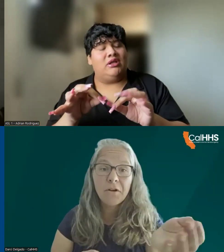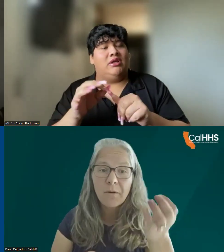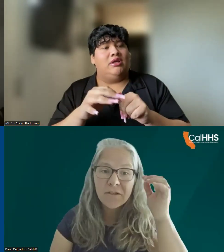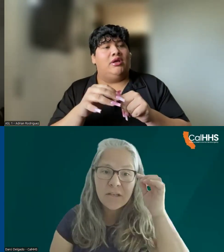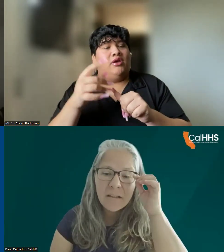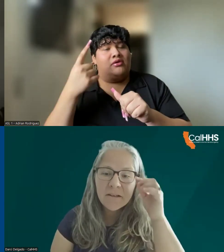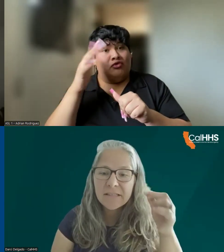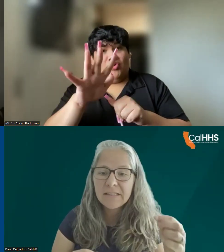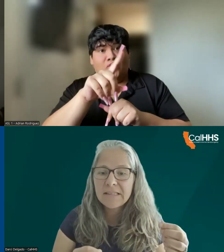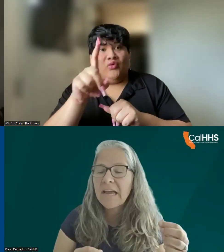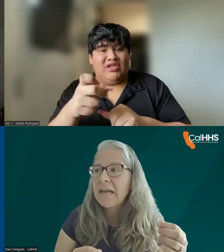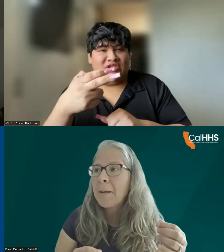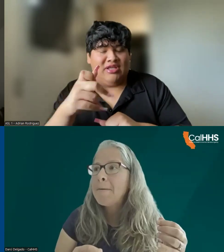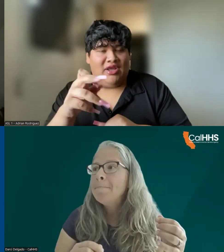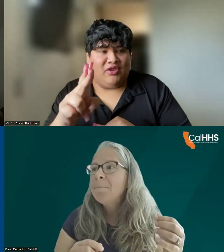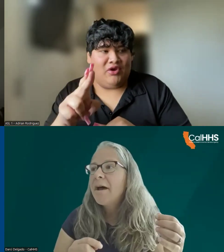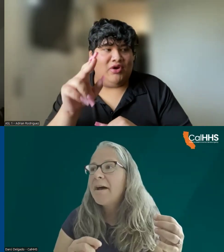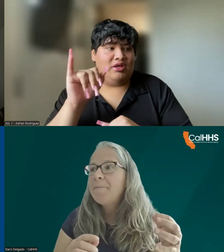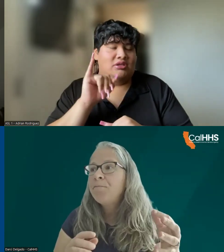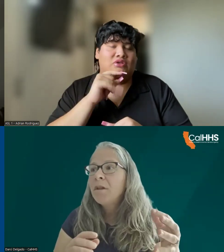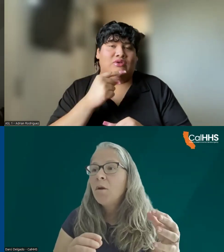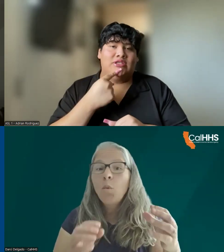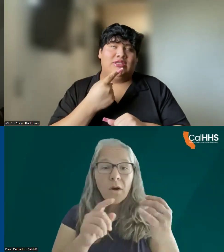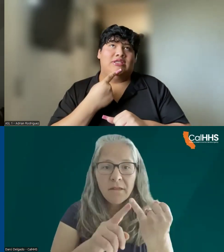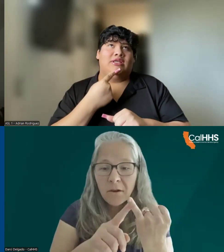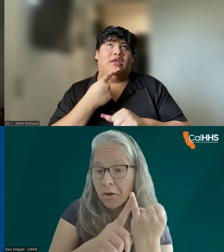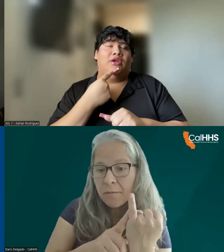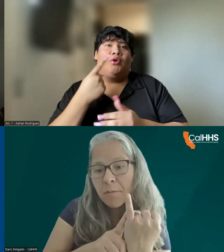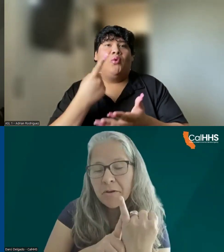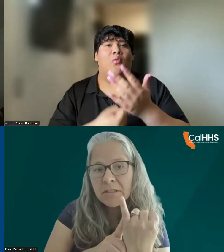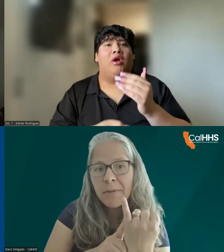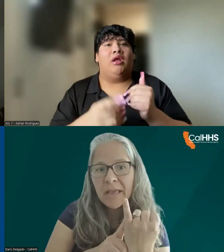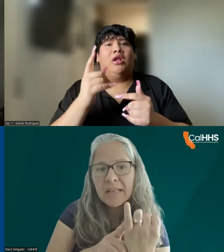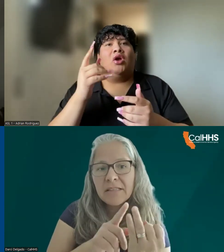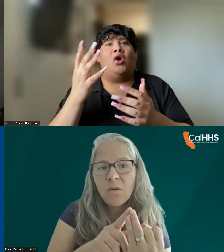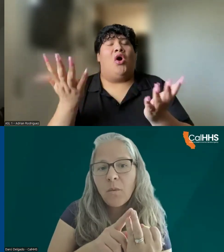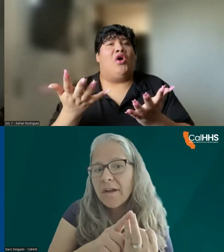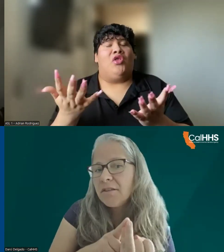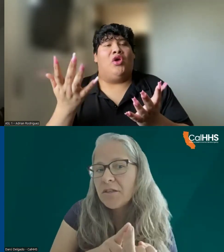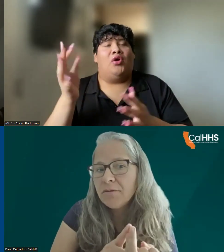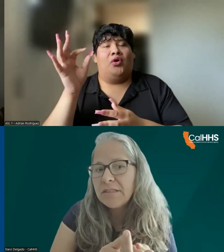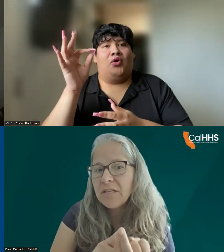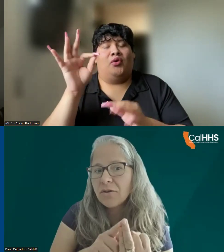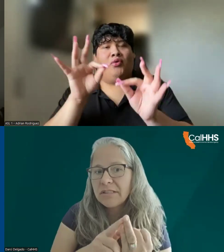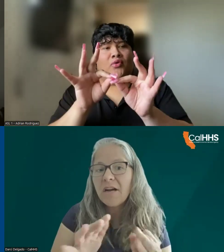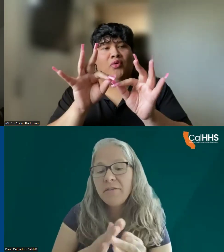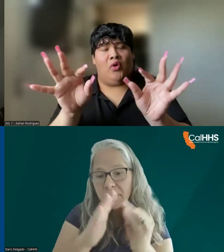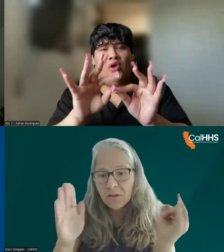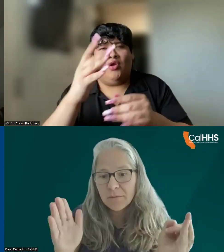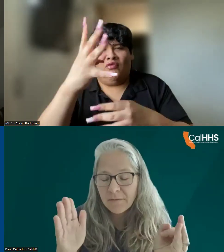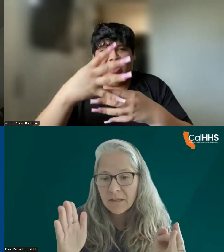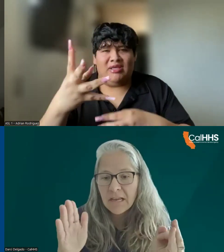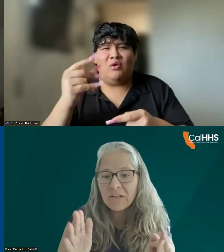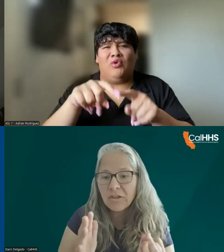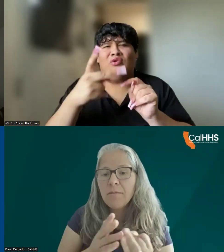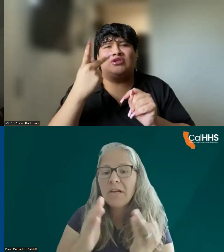importantly for your question, Heather, is to say, um, what are the current proposed buckets and where do you see yourself in